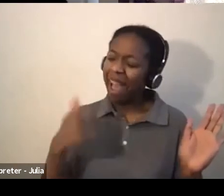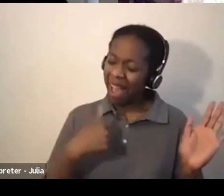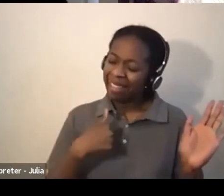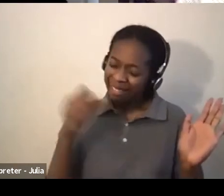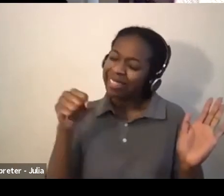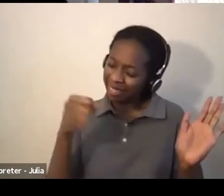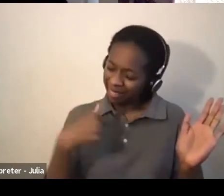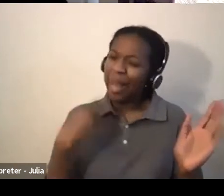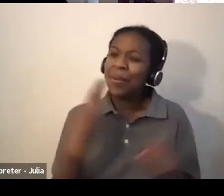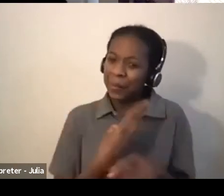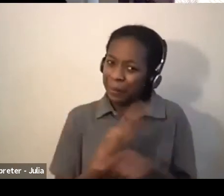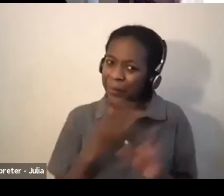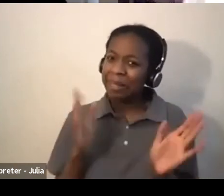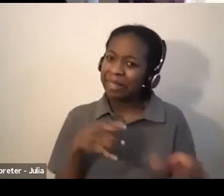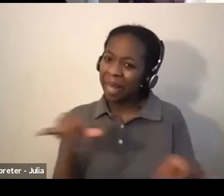people.